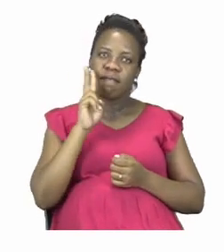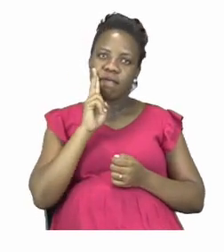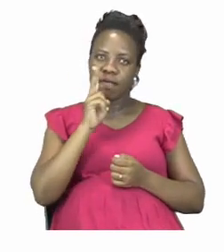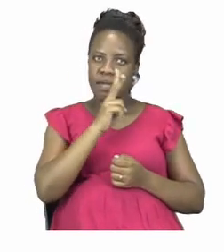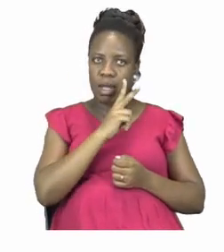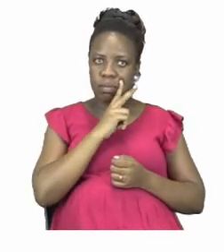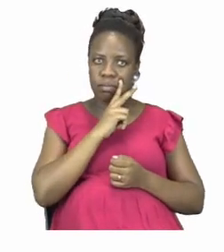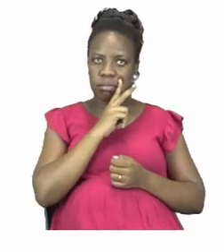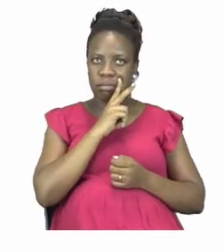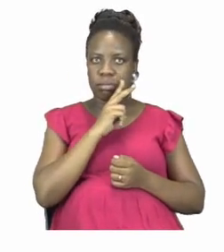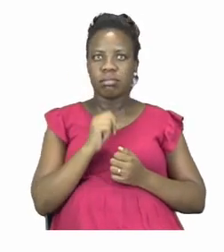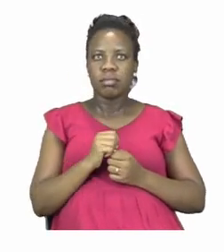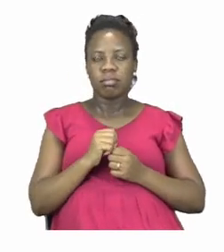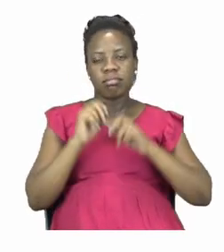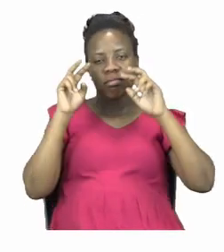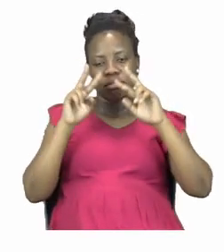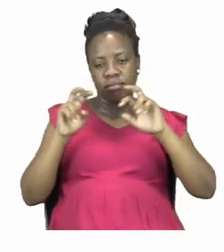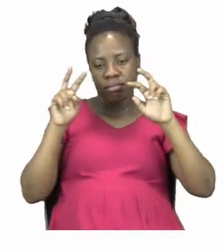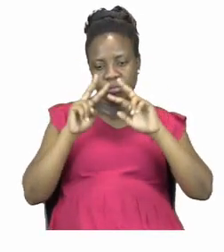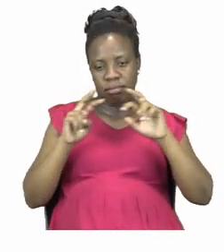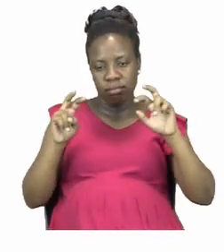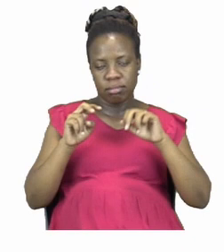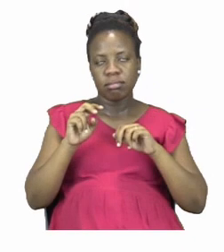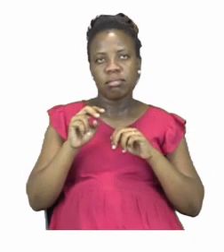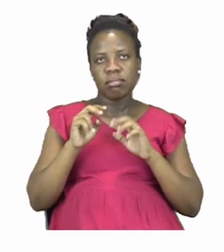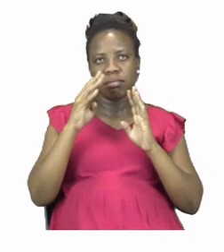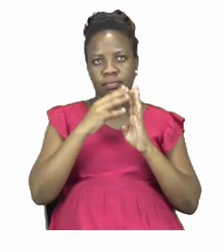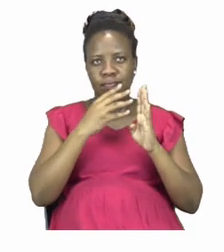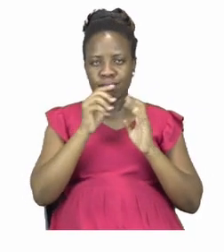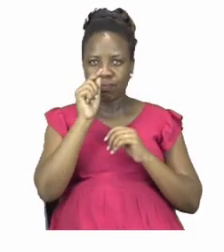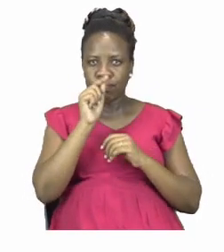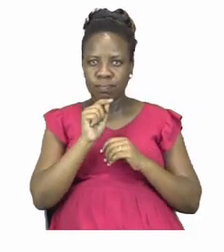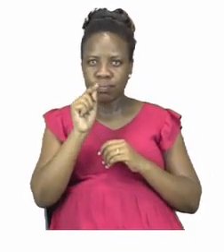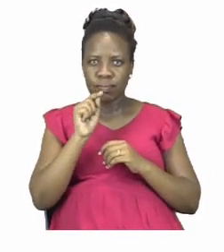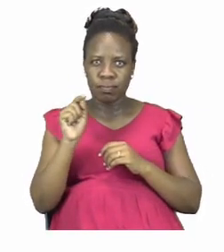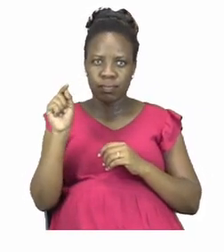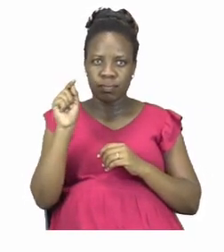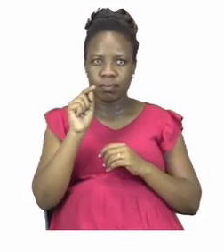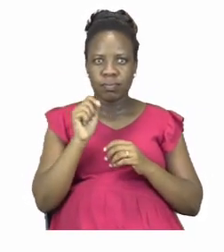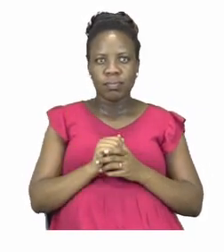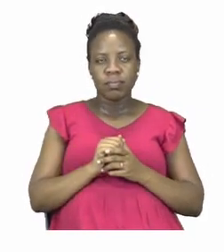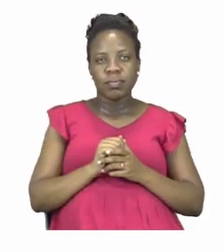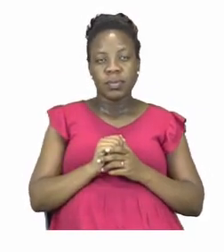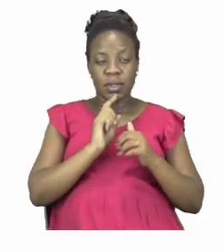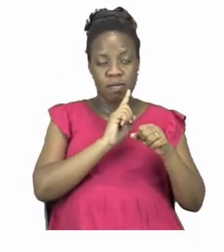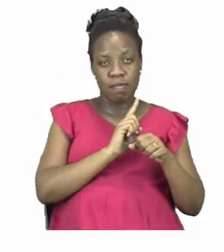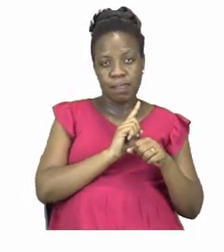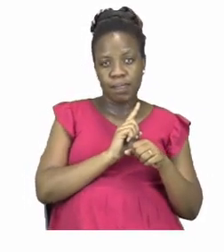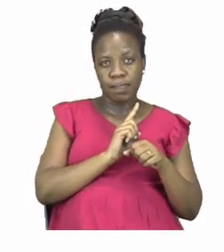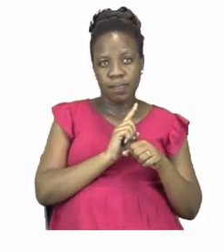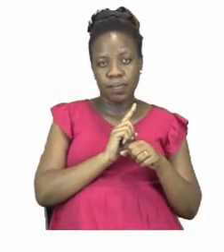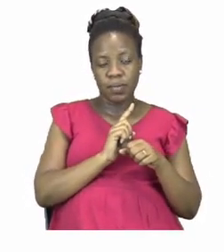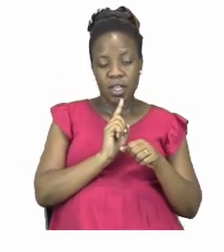we have a word search. Now here it says you have to write the past tense next